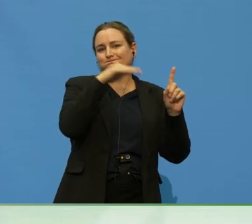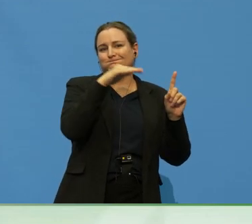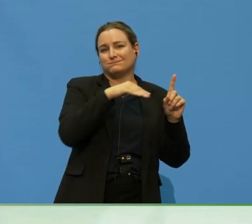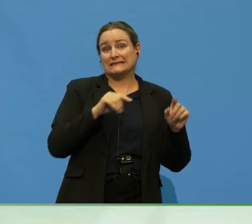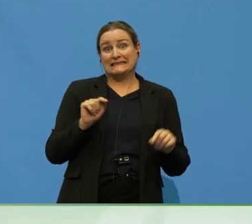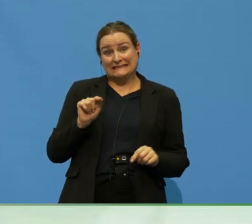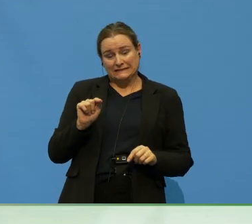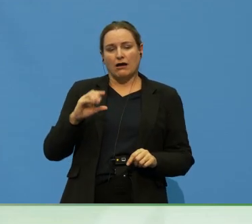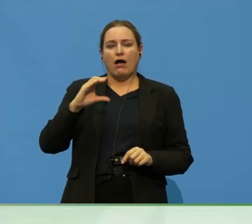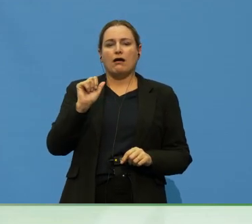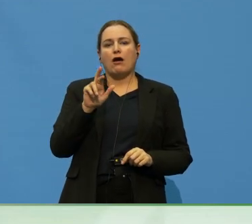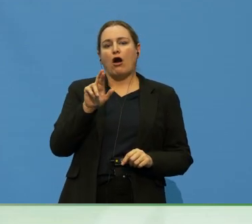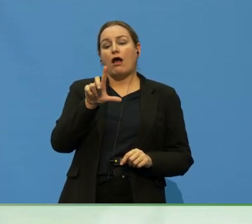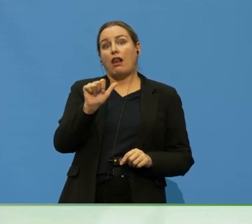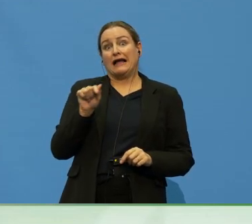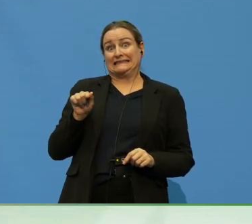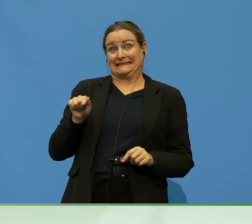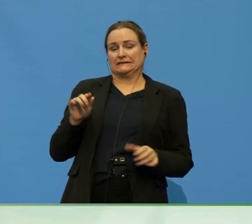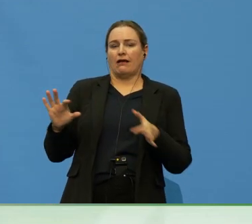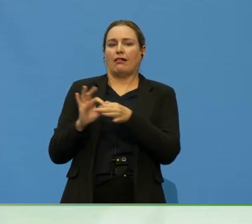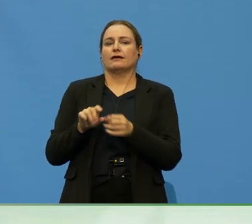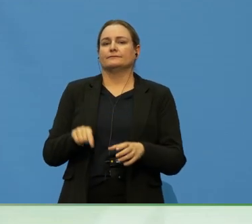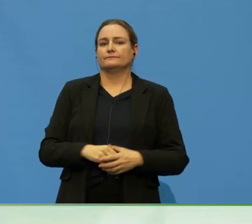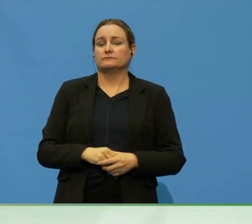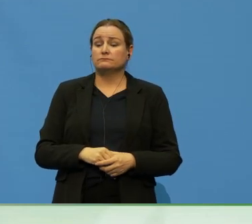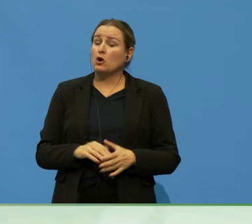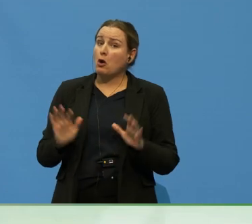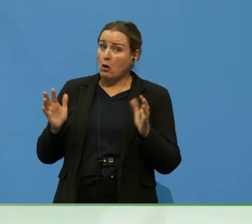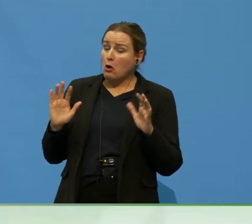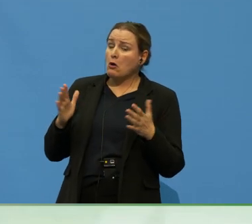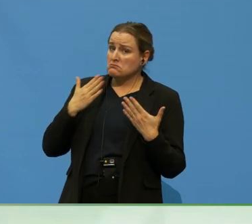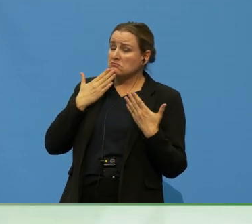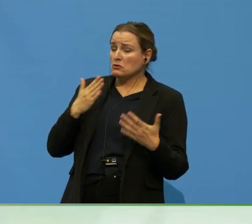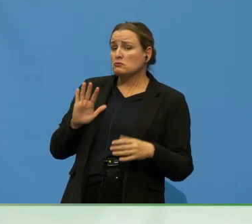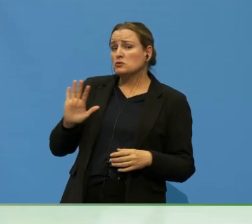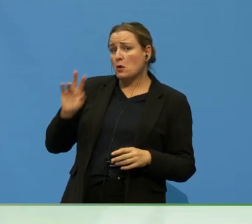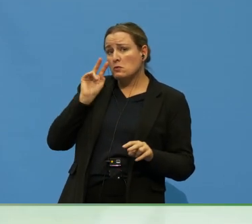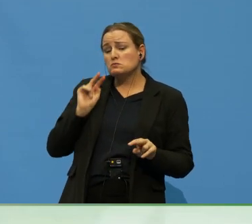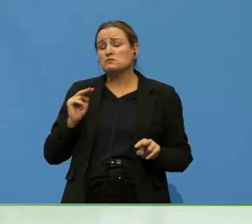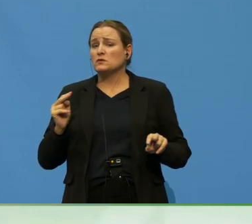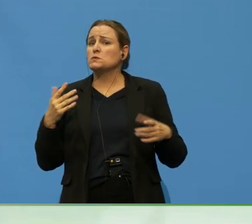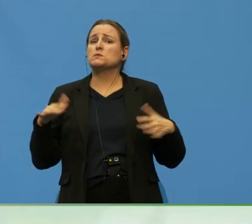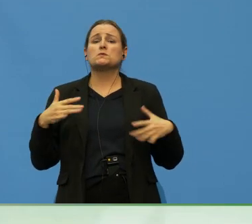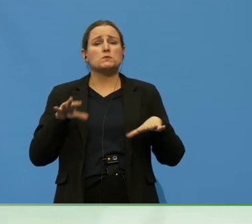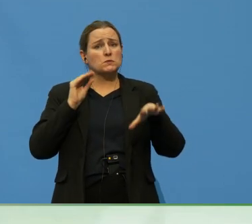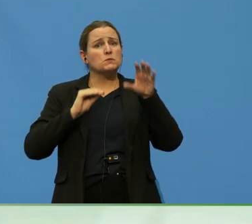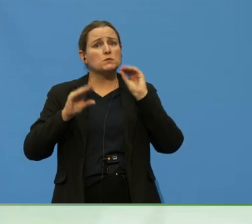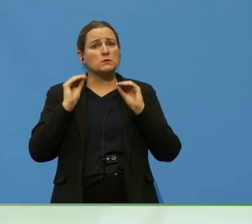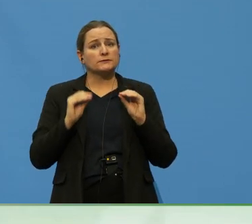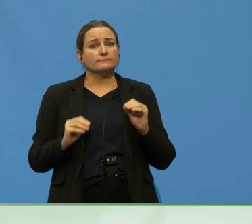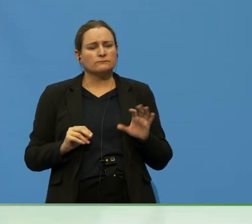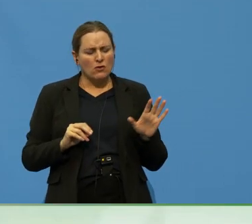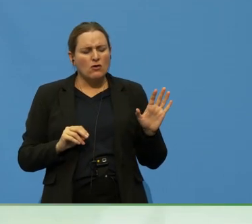about. Thank you, Oliver. That is in itself already very insightful and helpful. Yeah. And listening to that,